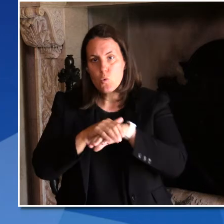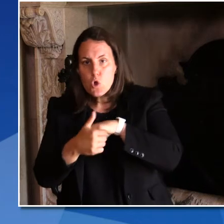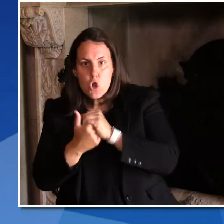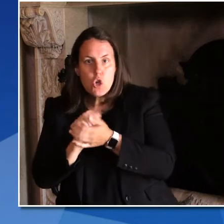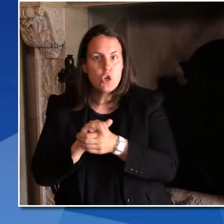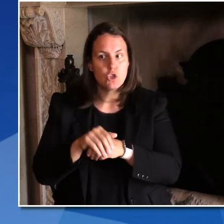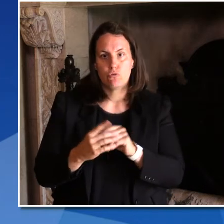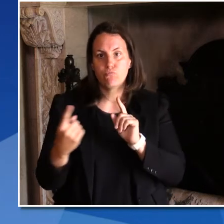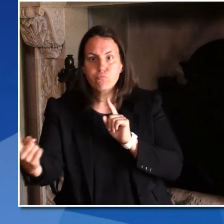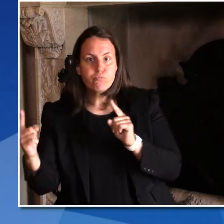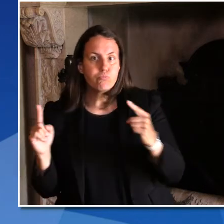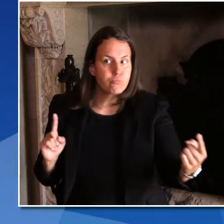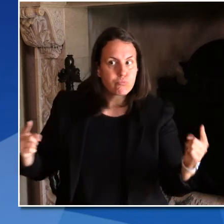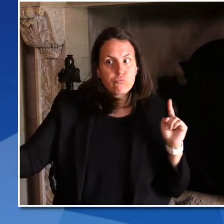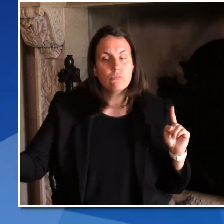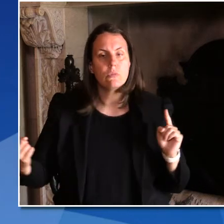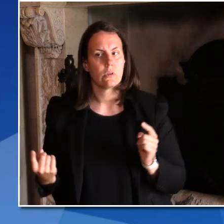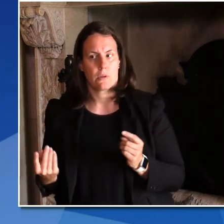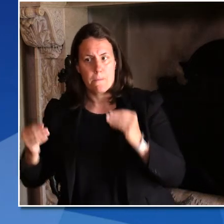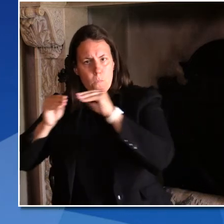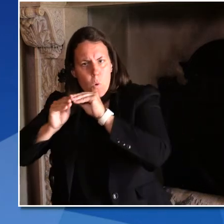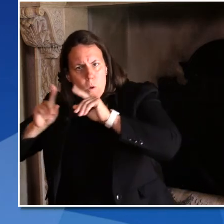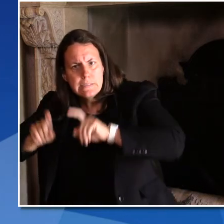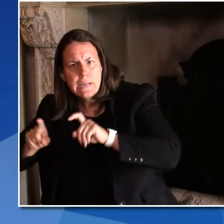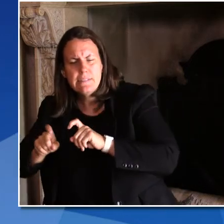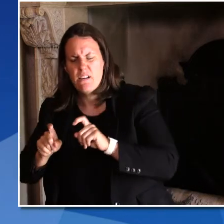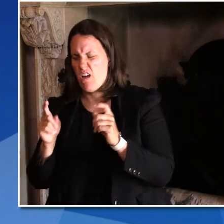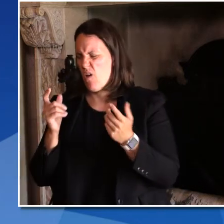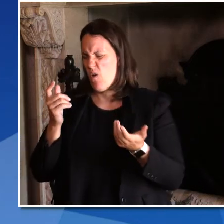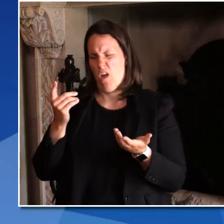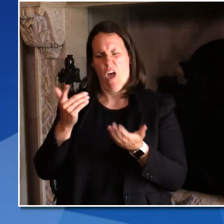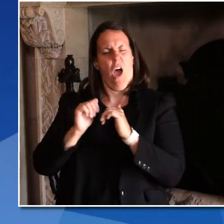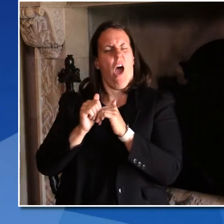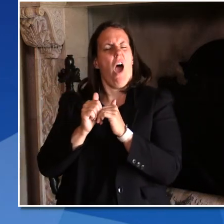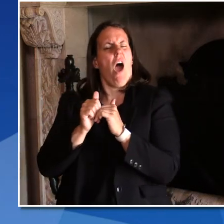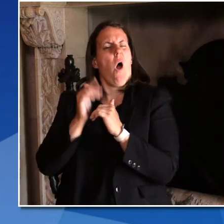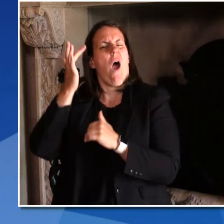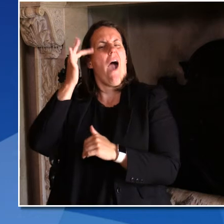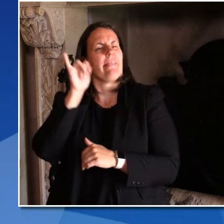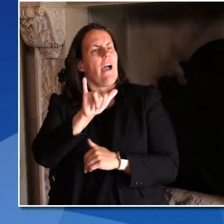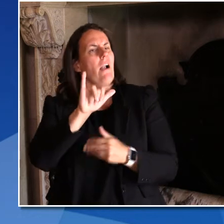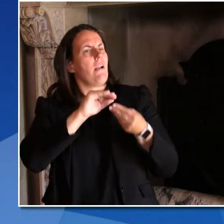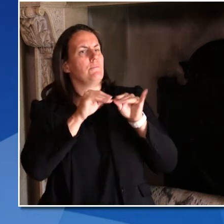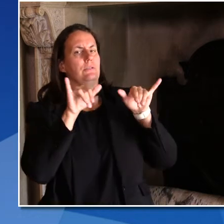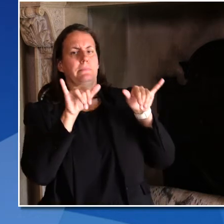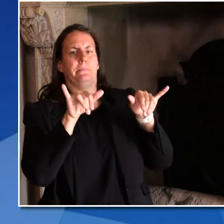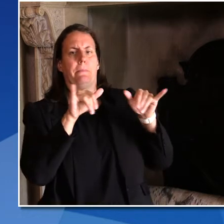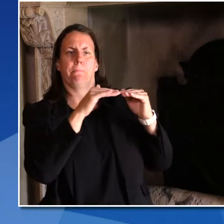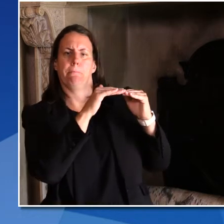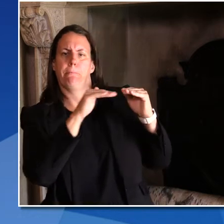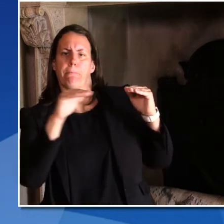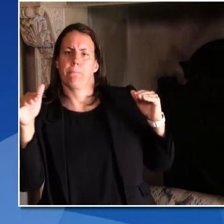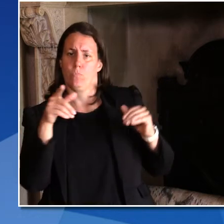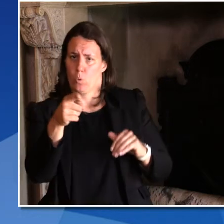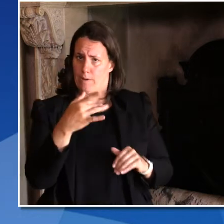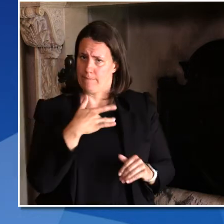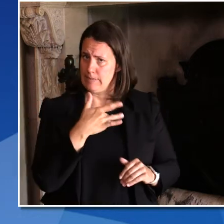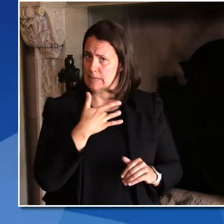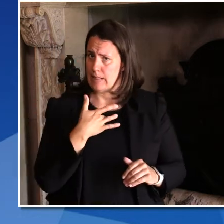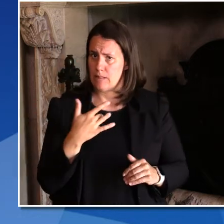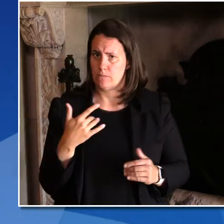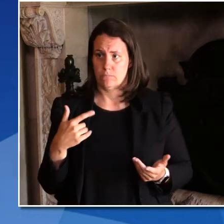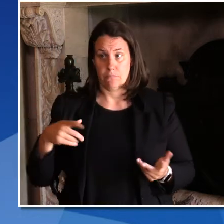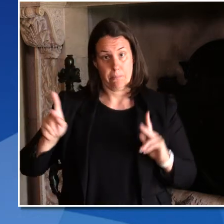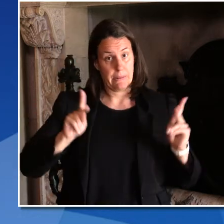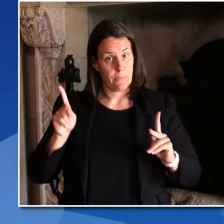Did that have something to do with it? And looking at those numbers, does that give you some confidence that we're not done with, or we're